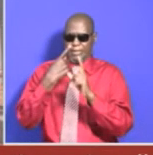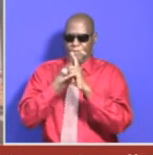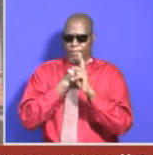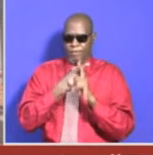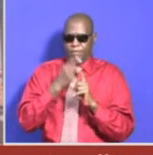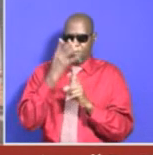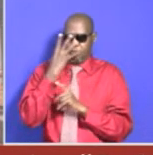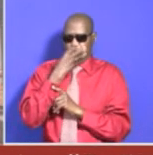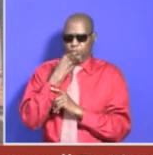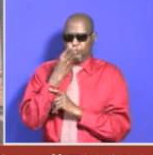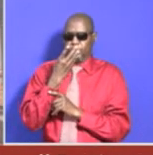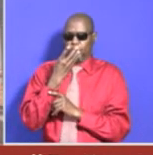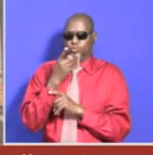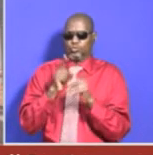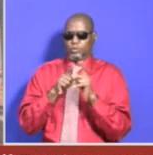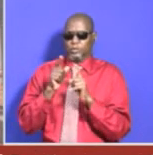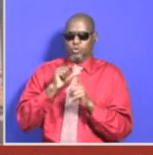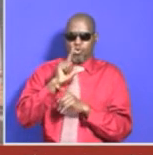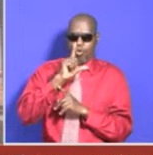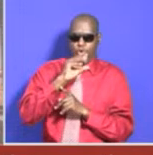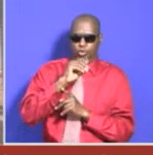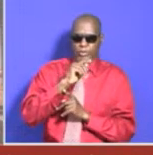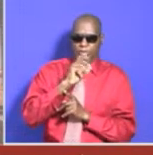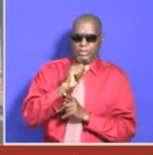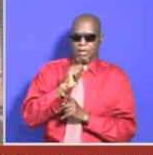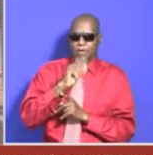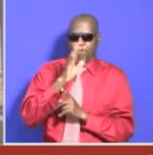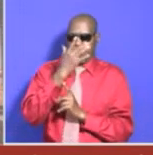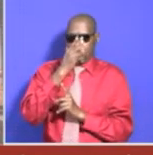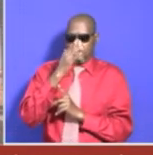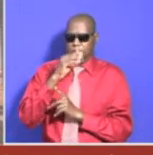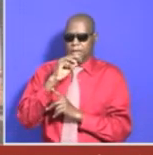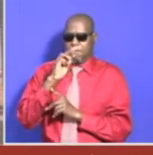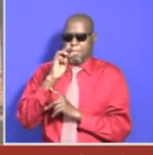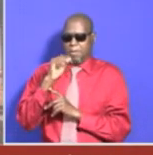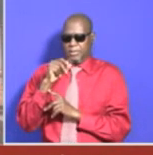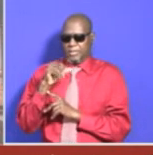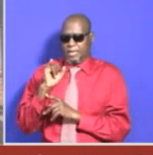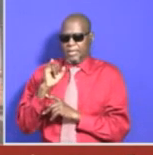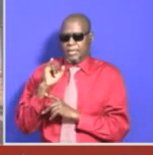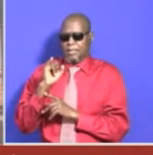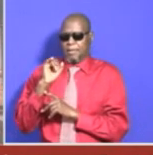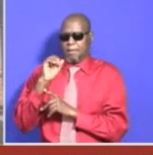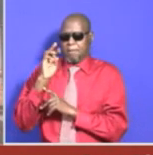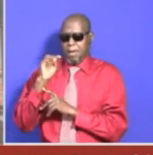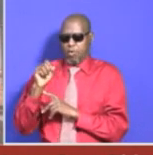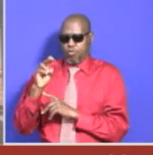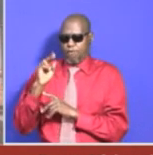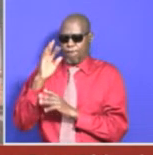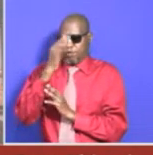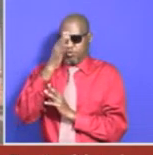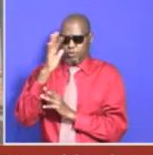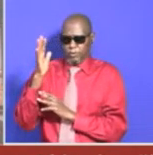tourism sites, among them Loita Forest, Masai Mau Forest, Majimoto Hot Spring, Suswa Caves, among